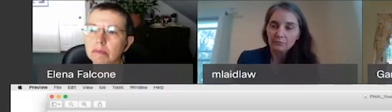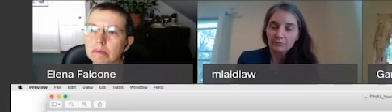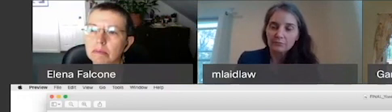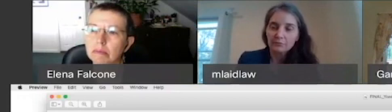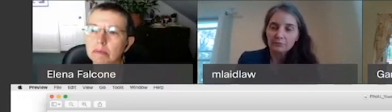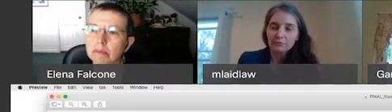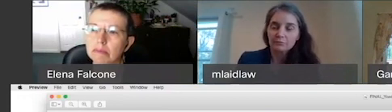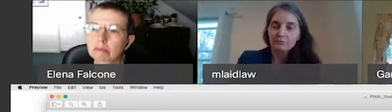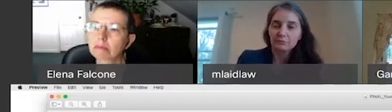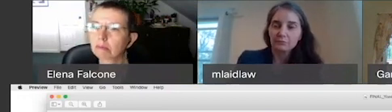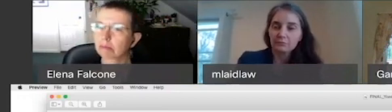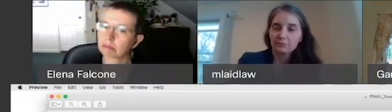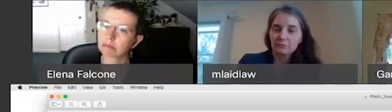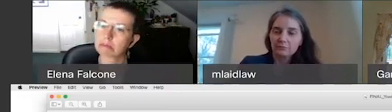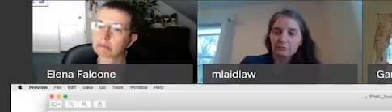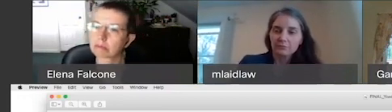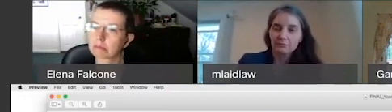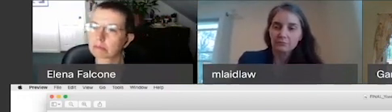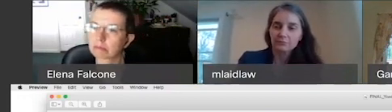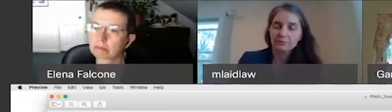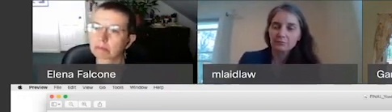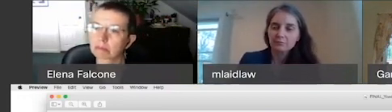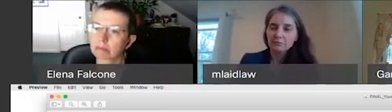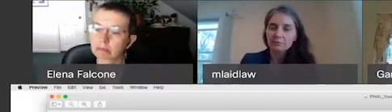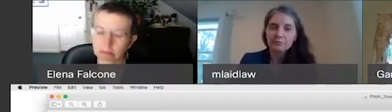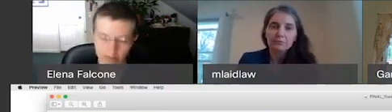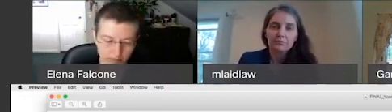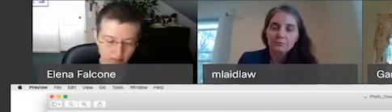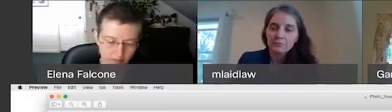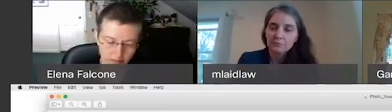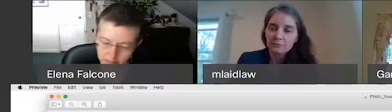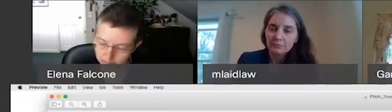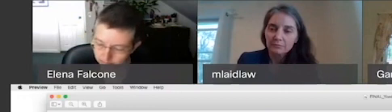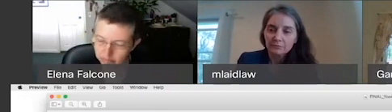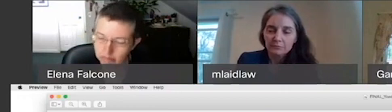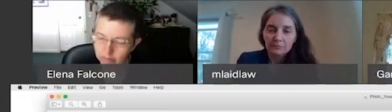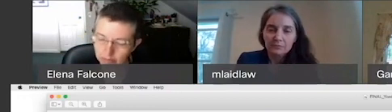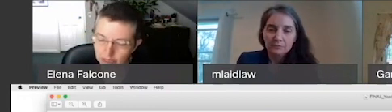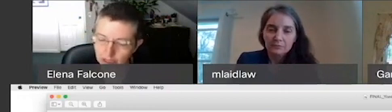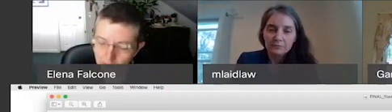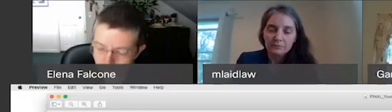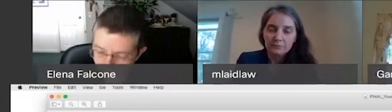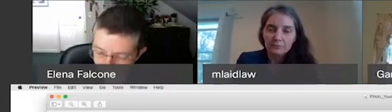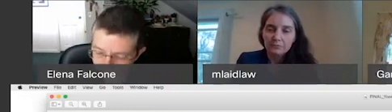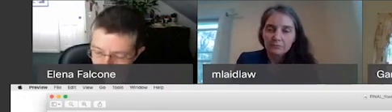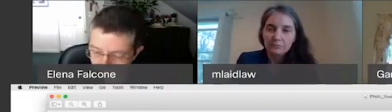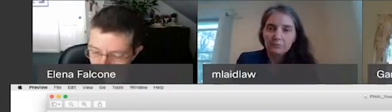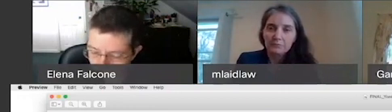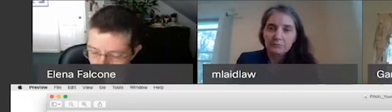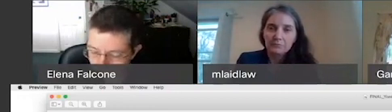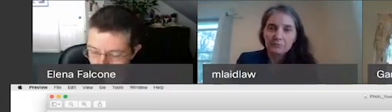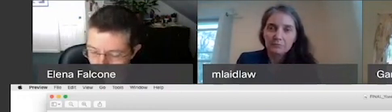want to volunteer. Family Service Society of Westchester is still looking for volunteers, and there may be other opportunities through Volunteer New